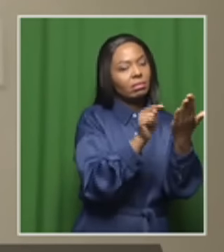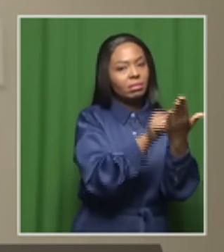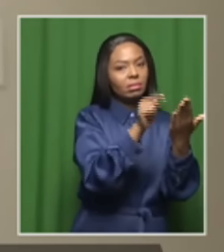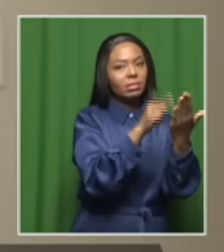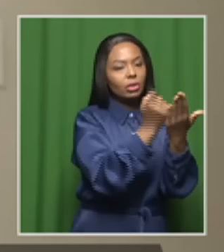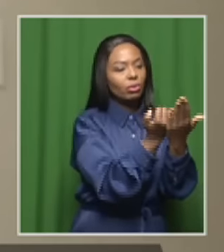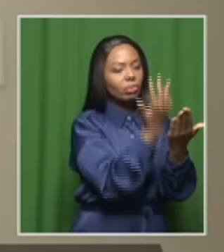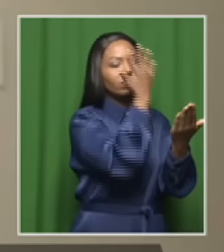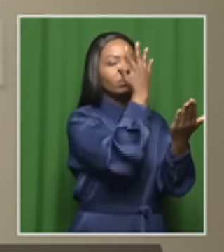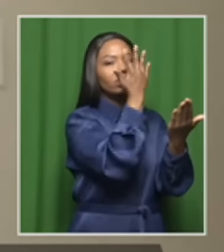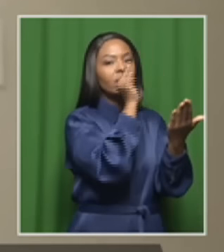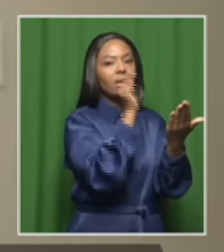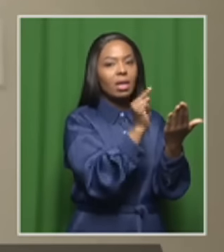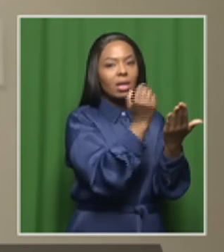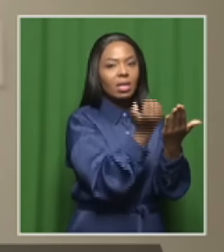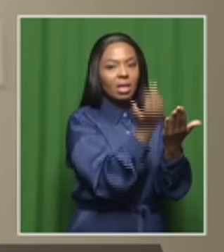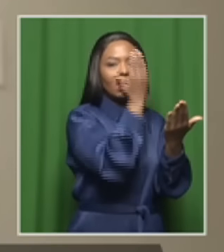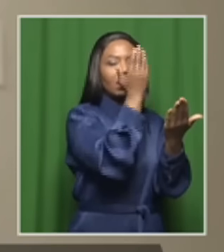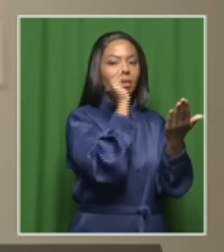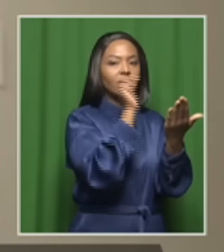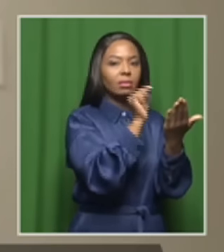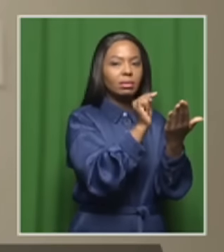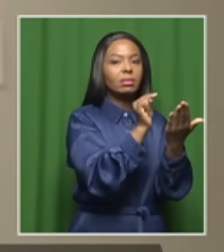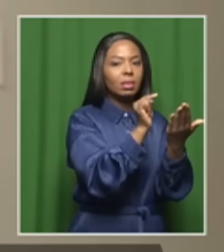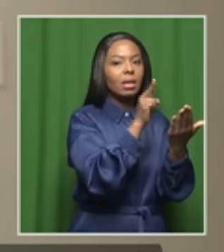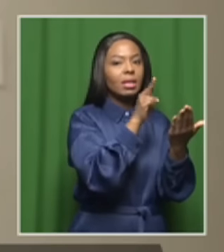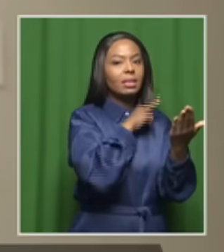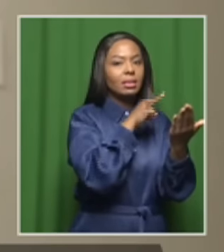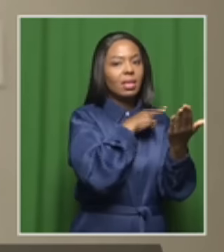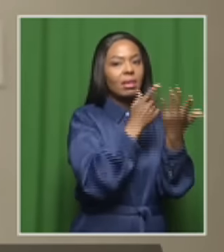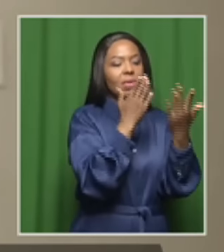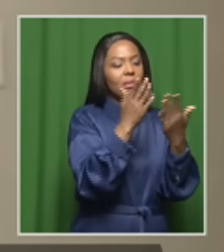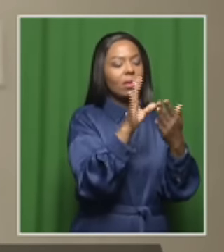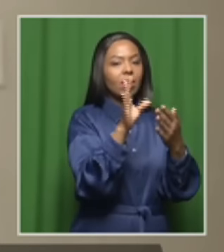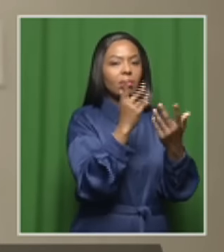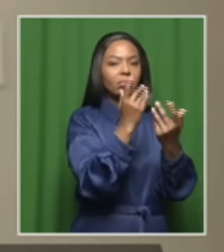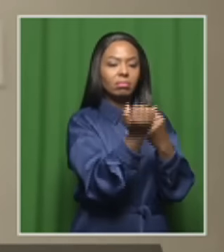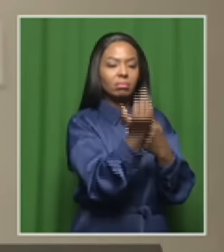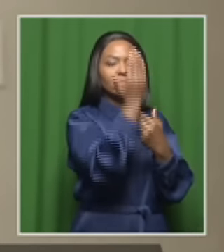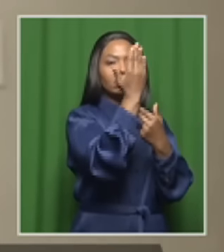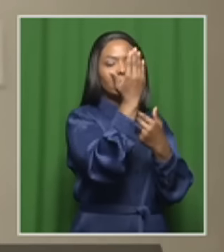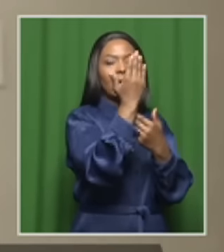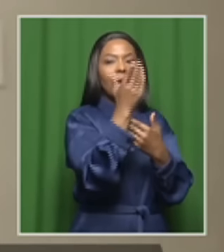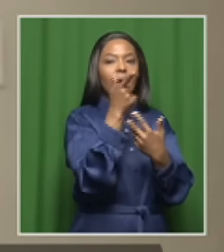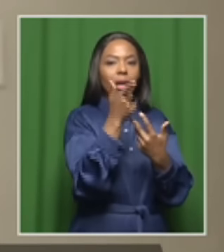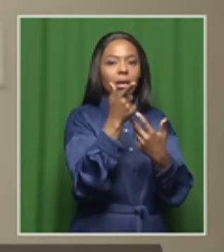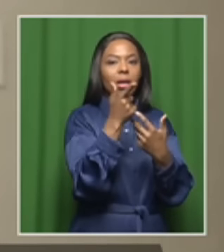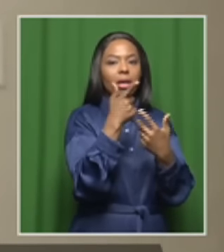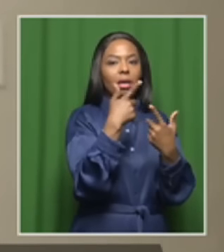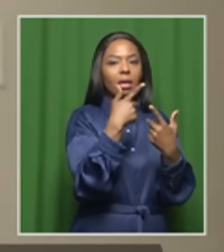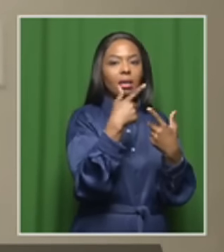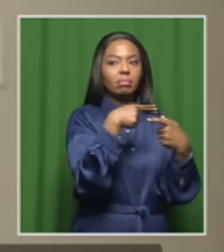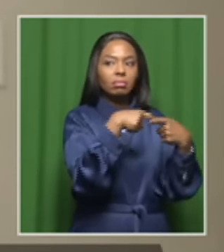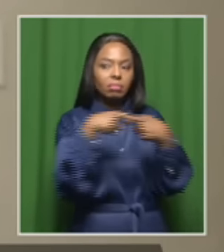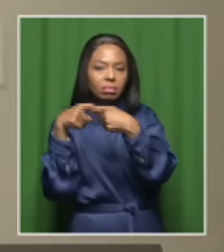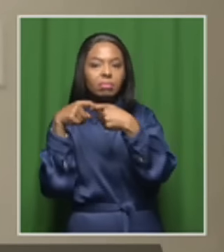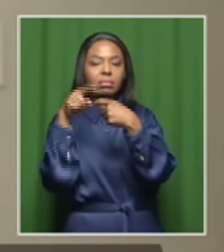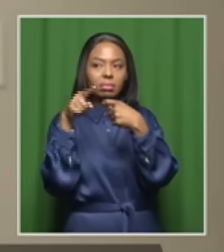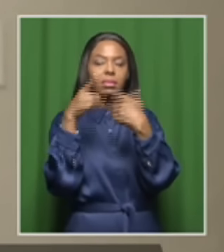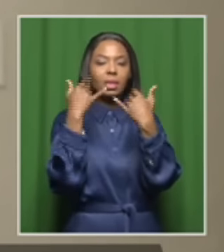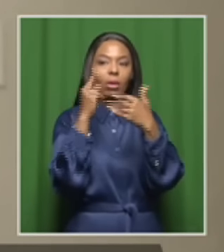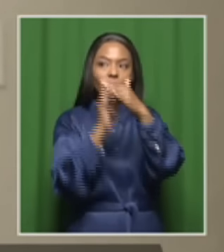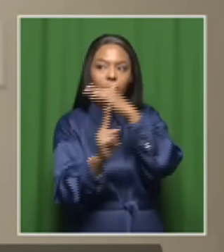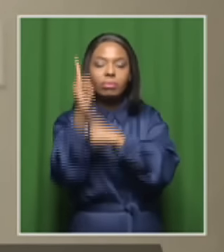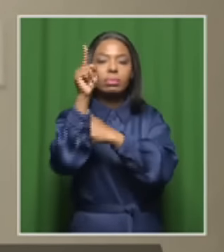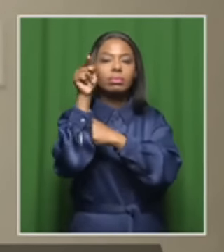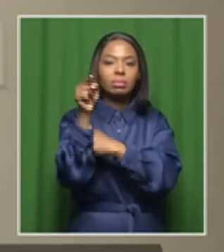are having mobile units that will go to rural and remote areas to help